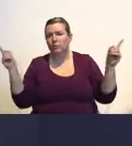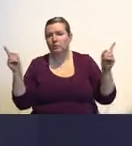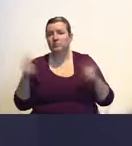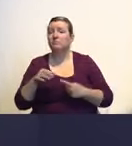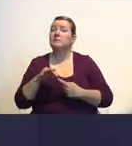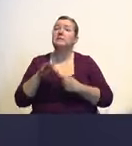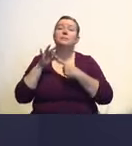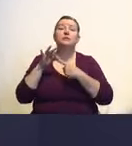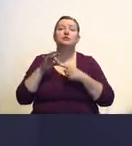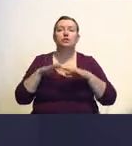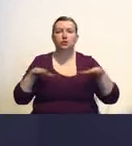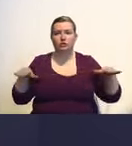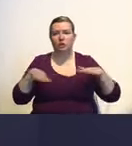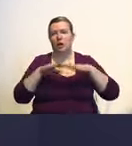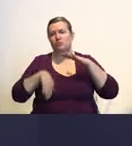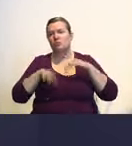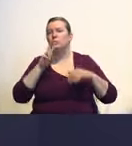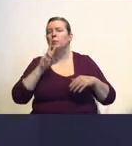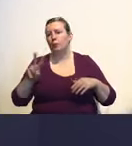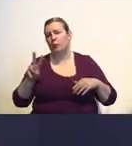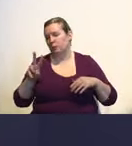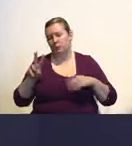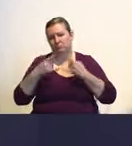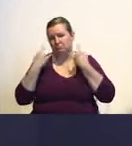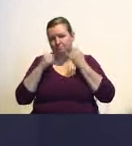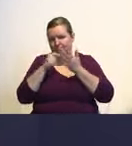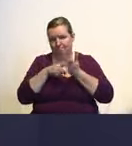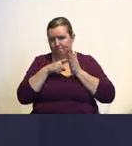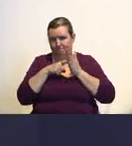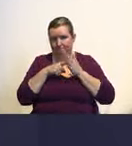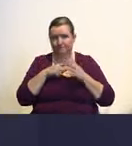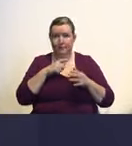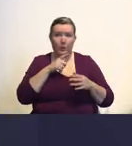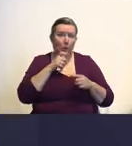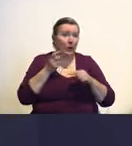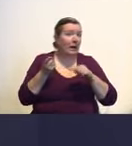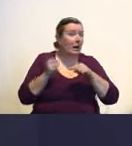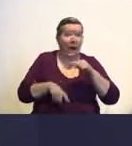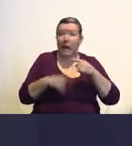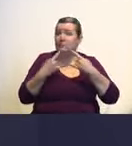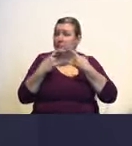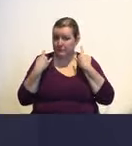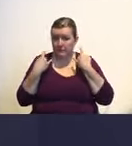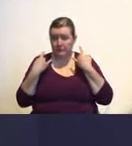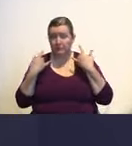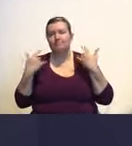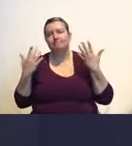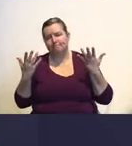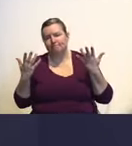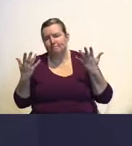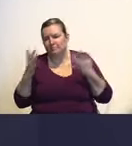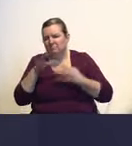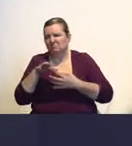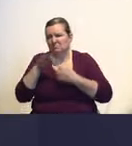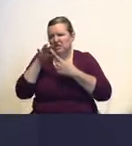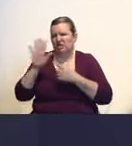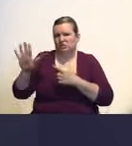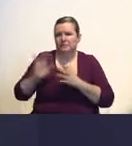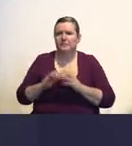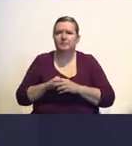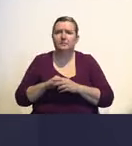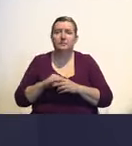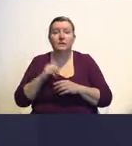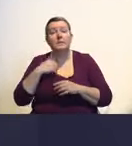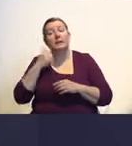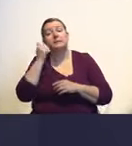children under the age of 2 and those who cannot safely wear a mask. So moving on to my daily report, as the